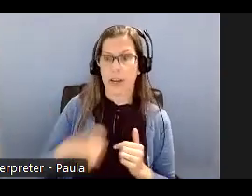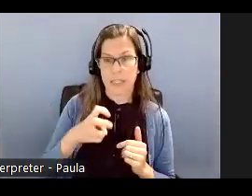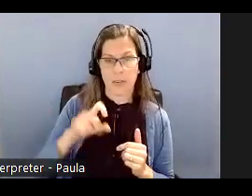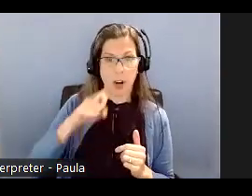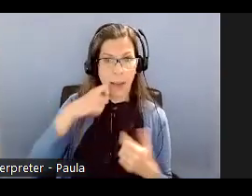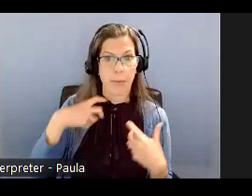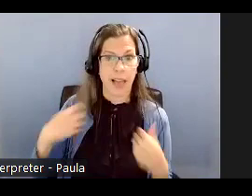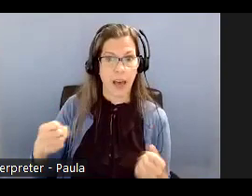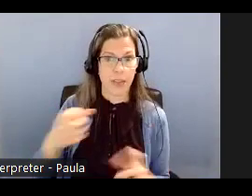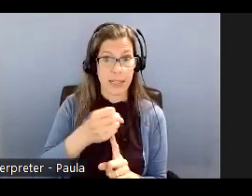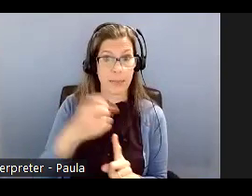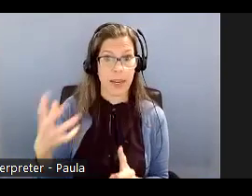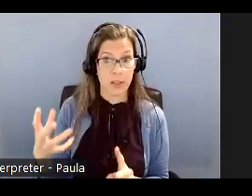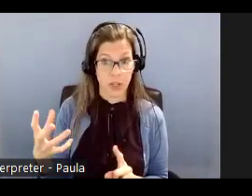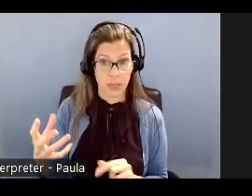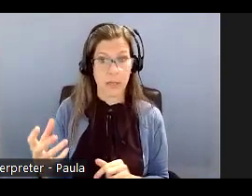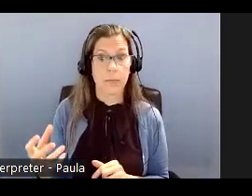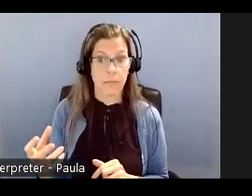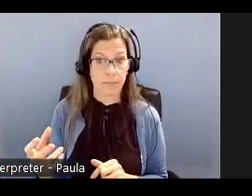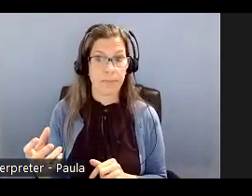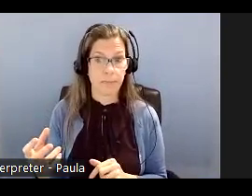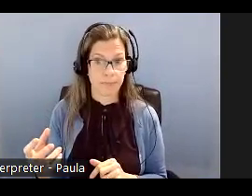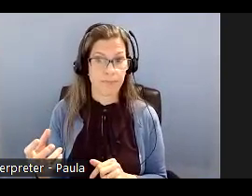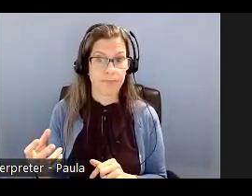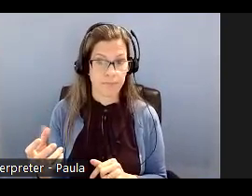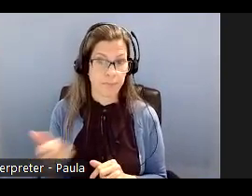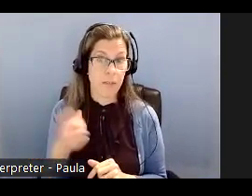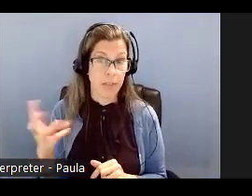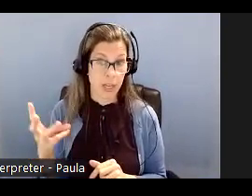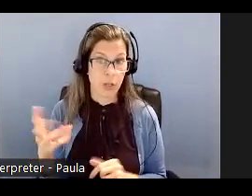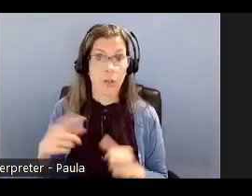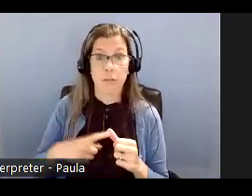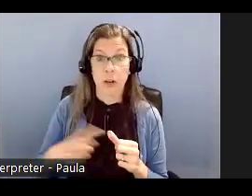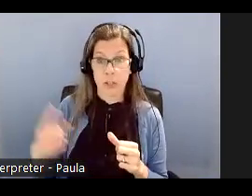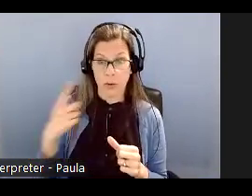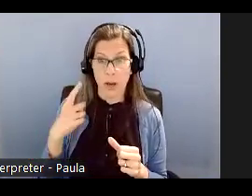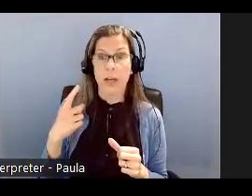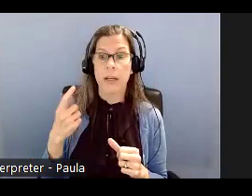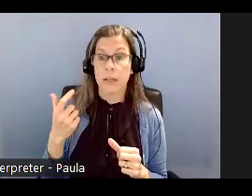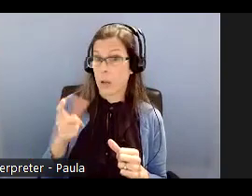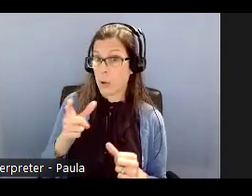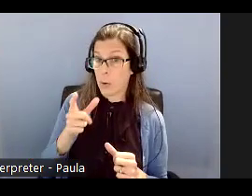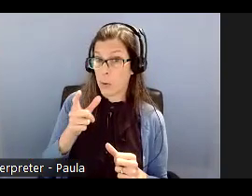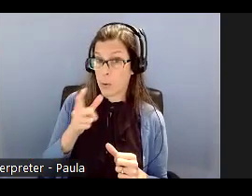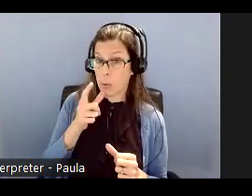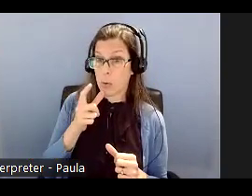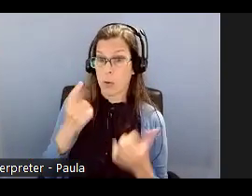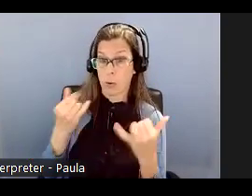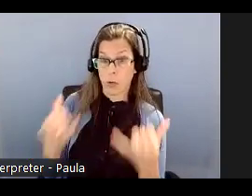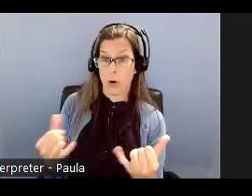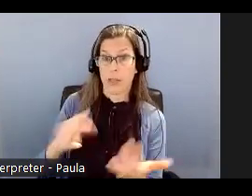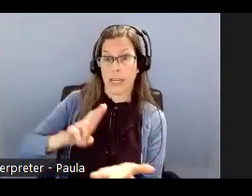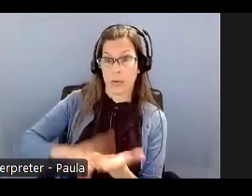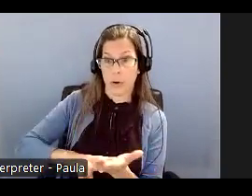Expansion. One are, there are a few, but the first one would be anyone who is currently enrolled in